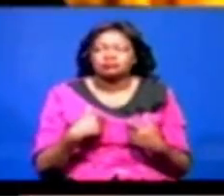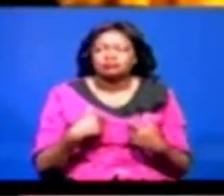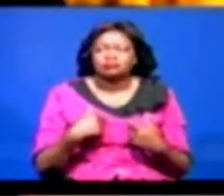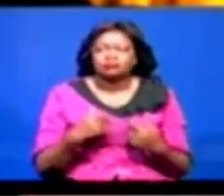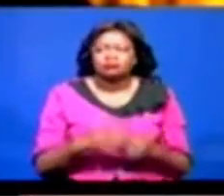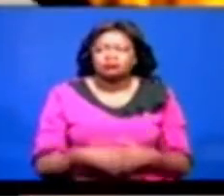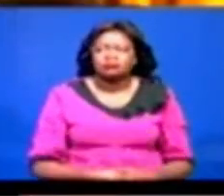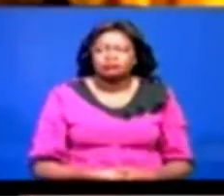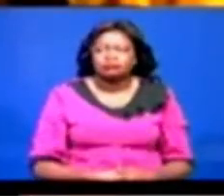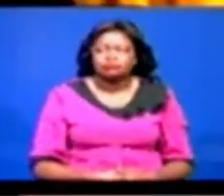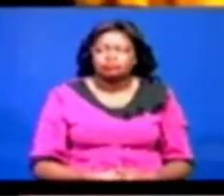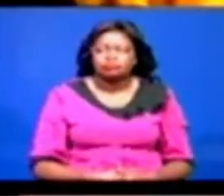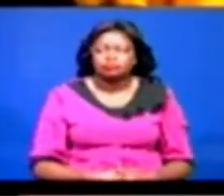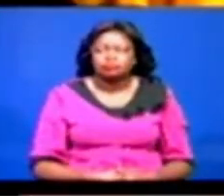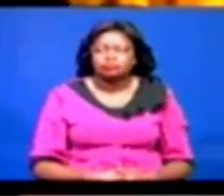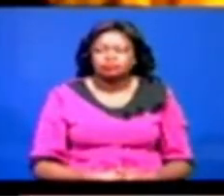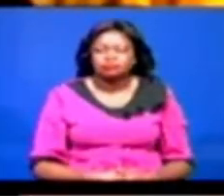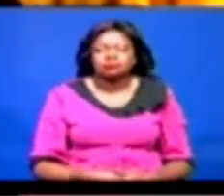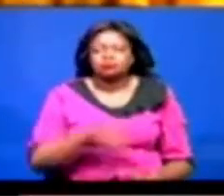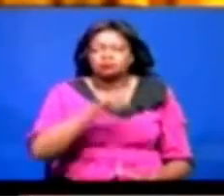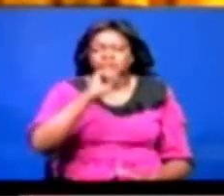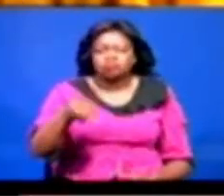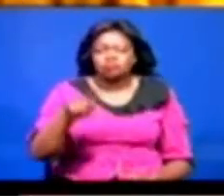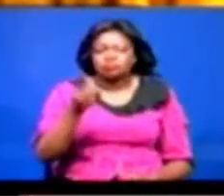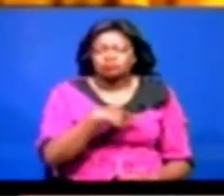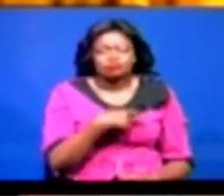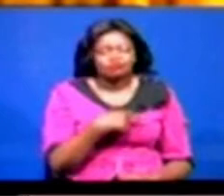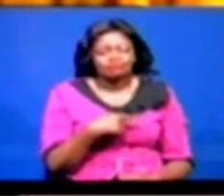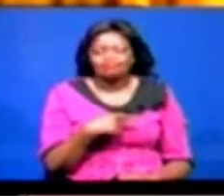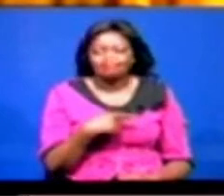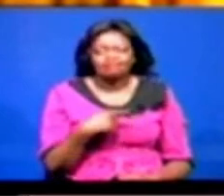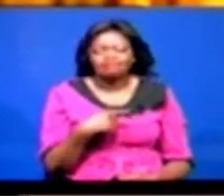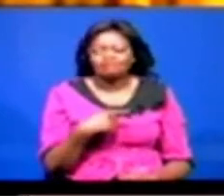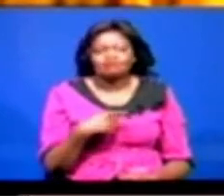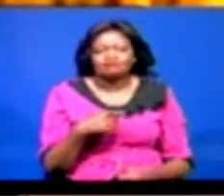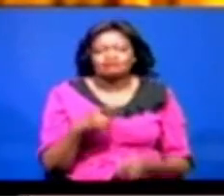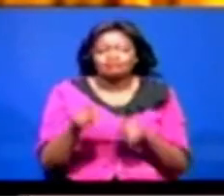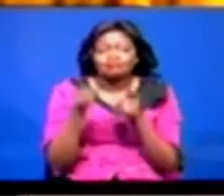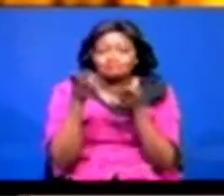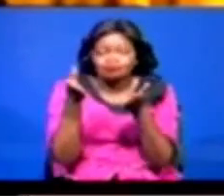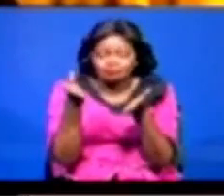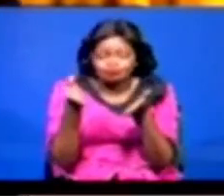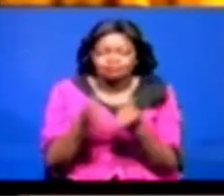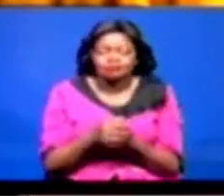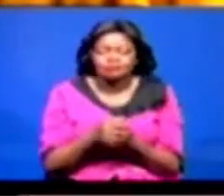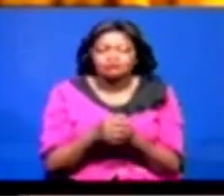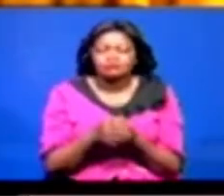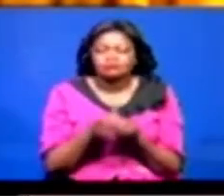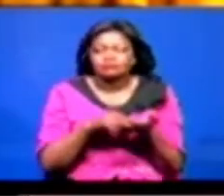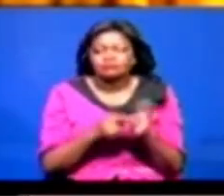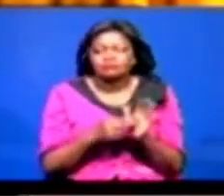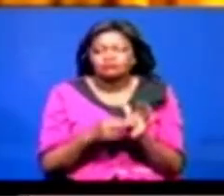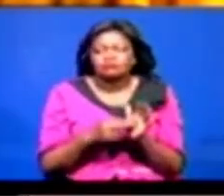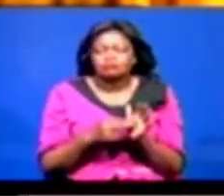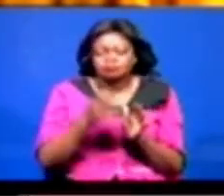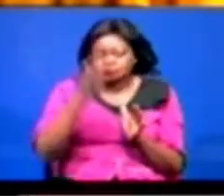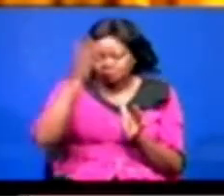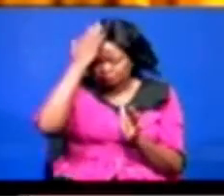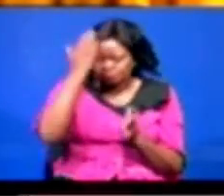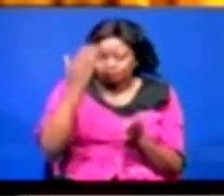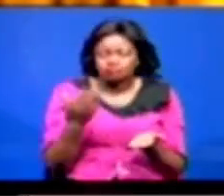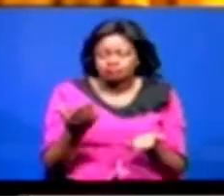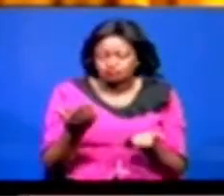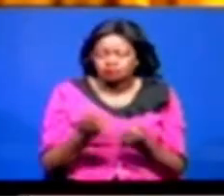that this was an error, that it cannot come from their lips. They were there, my lord. So it's a humble submission that based on what we